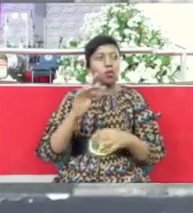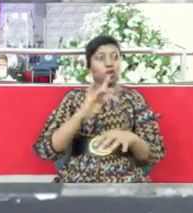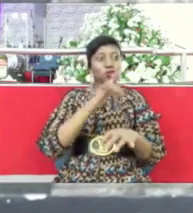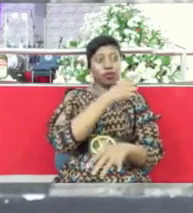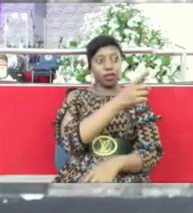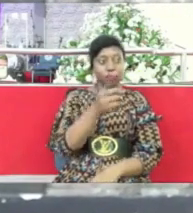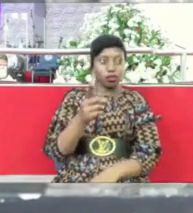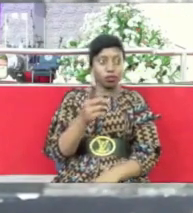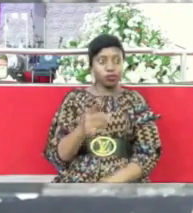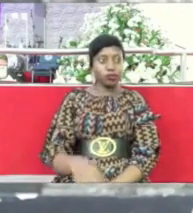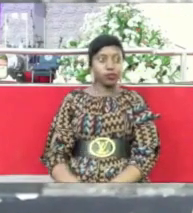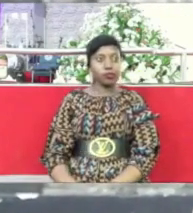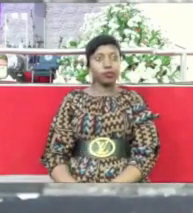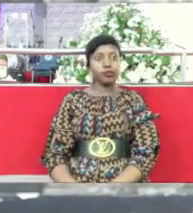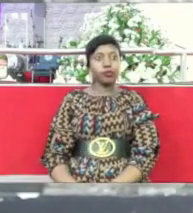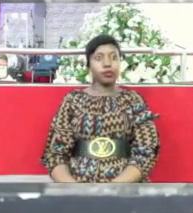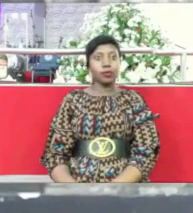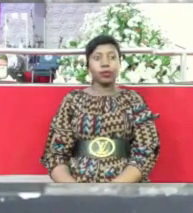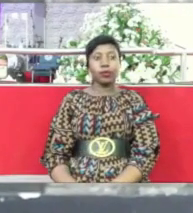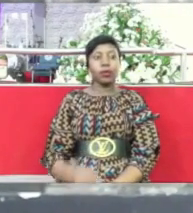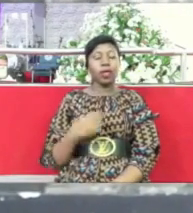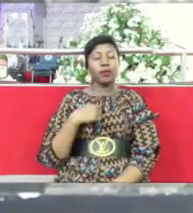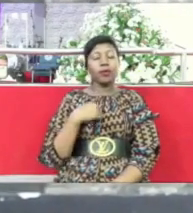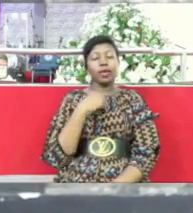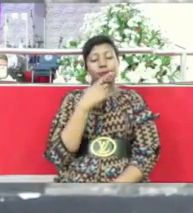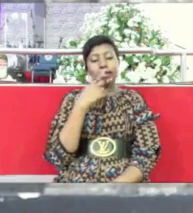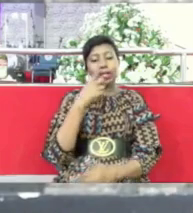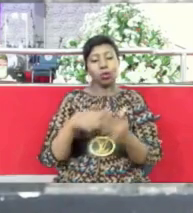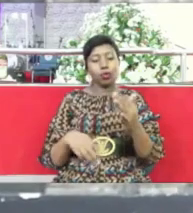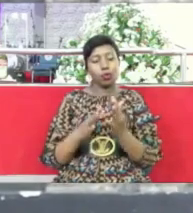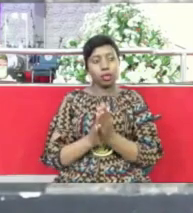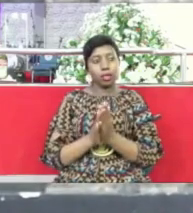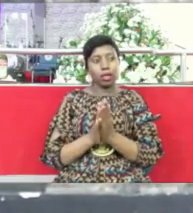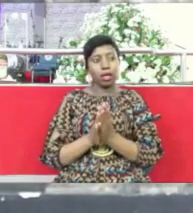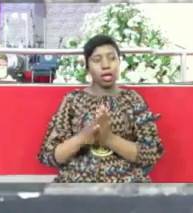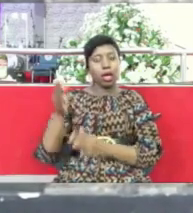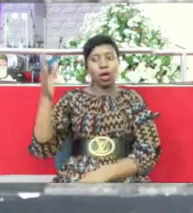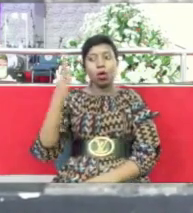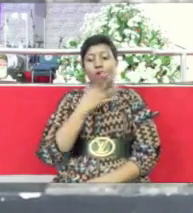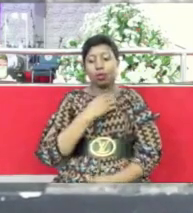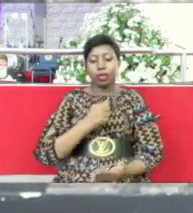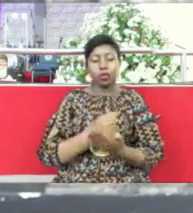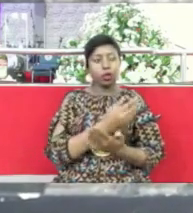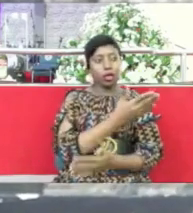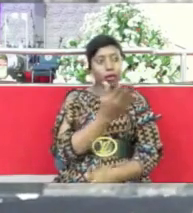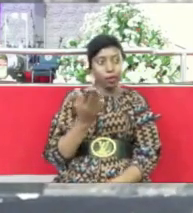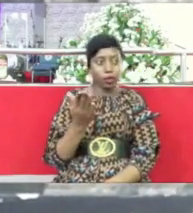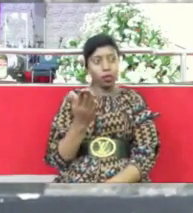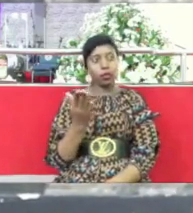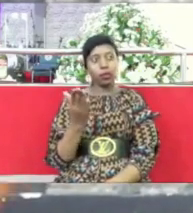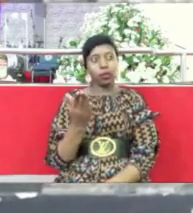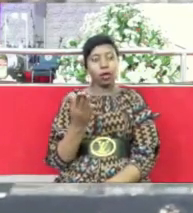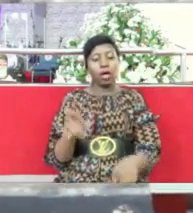walisema. I've come to tell you. Nimekuja kukwambia. God is saying he wants to help you. Mungu anasema anataka kukusaidia. Even voices. Hata